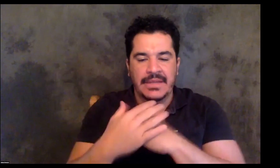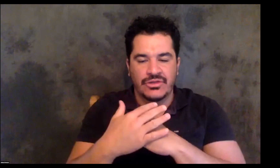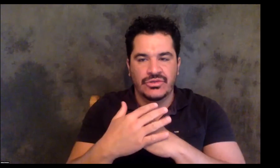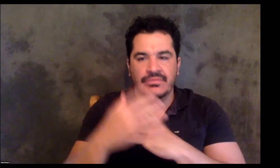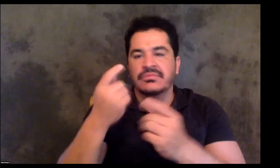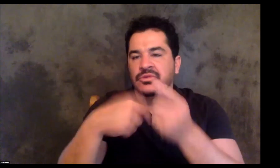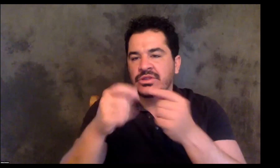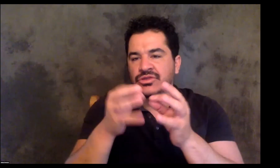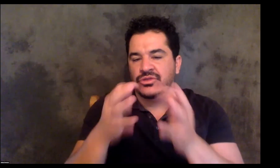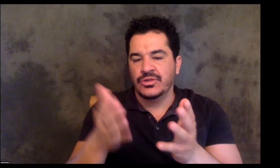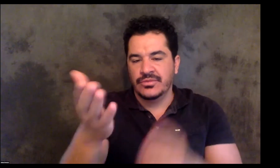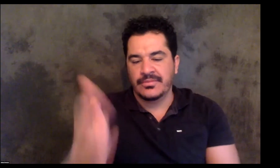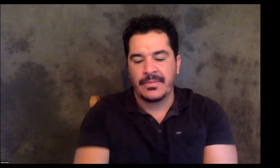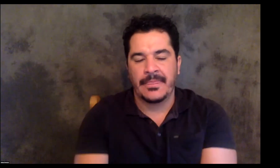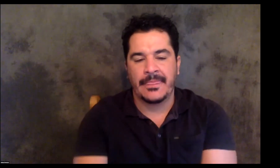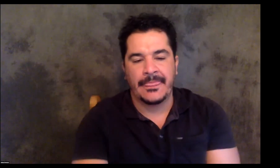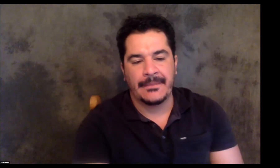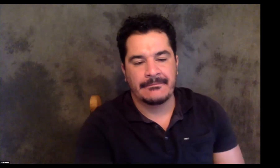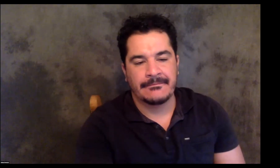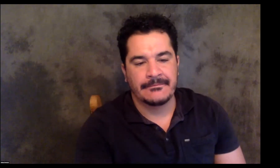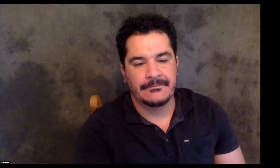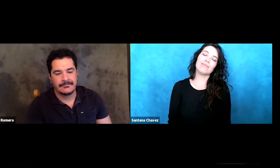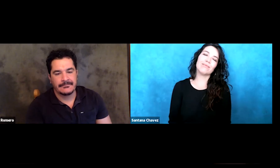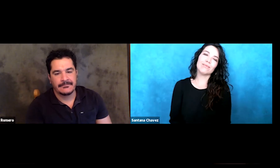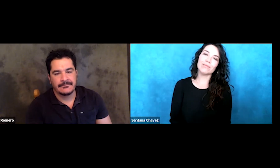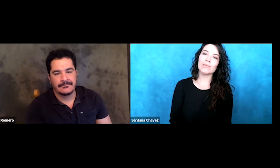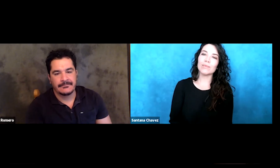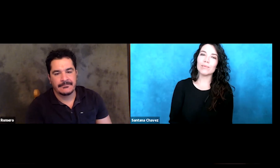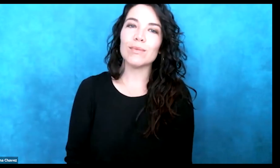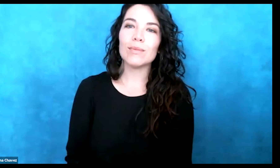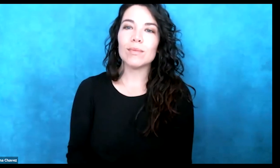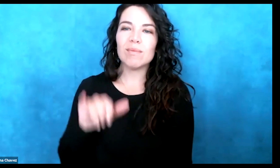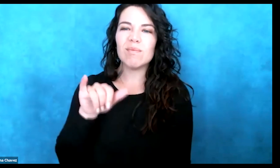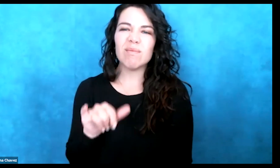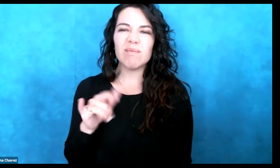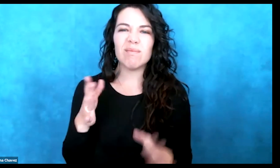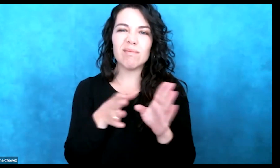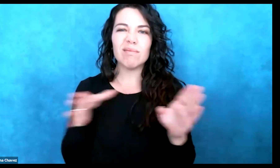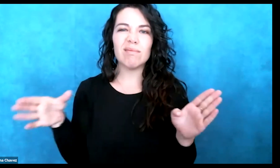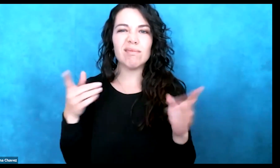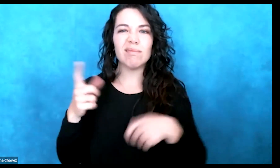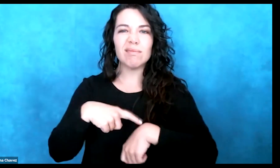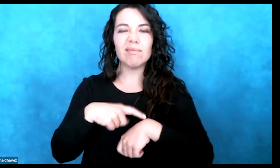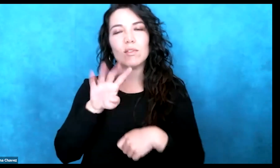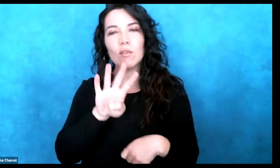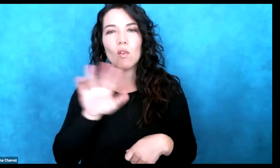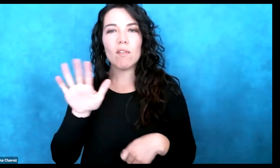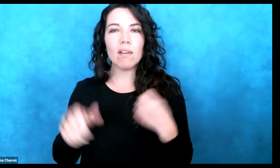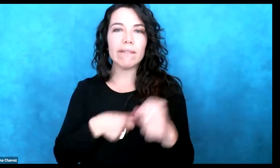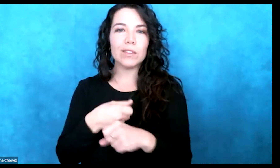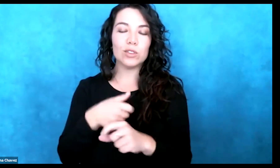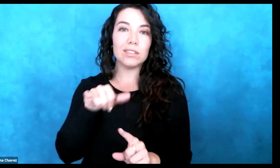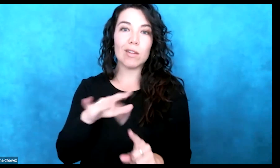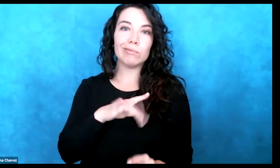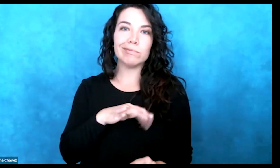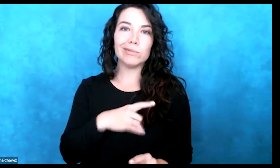took place over a period of about 4 or 5 years, and it helped us transform what was at the time a club, a very unstructured surfing club,